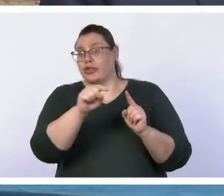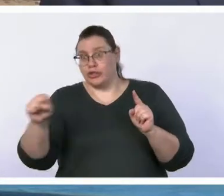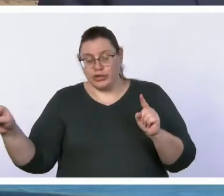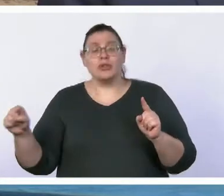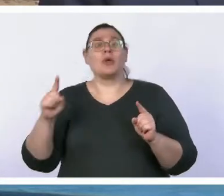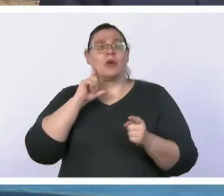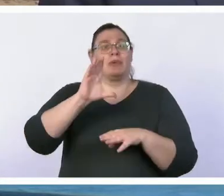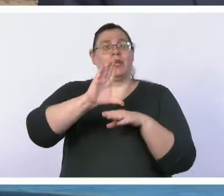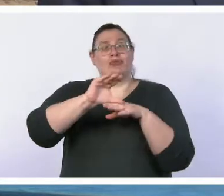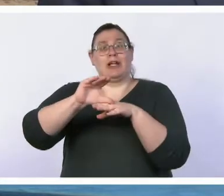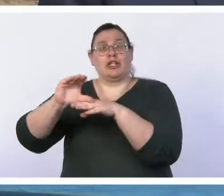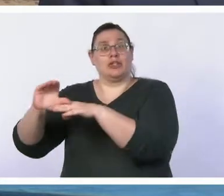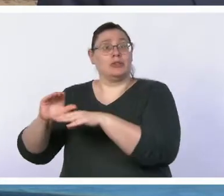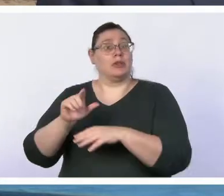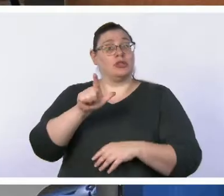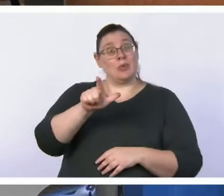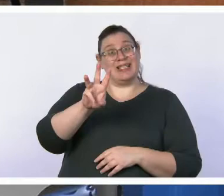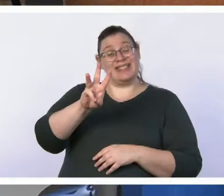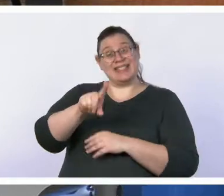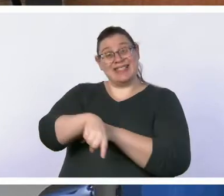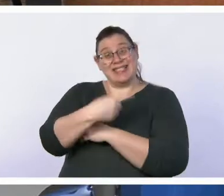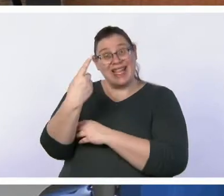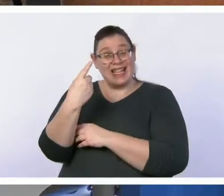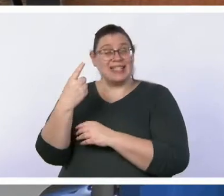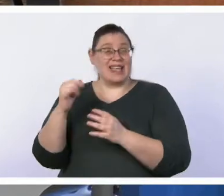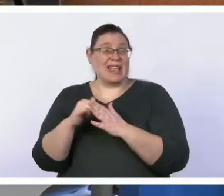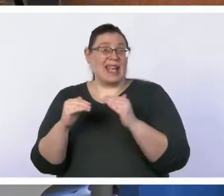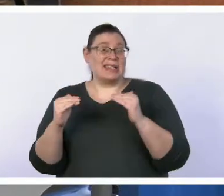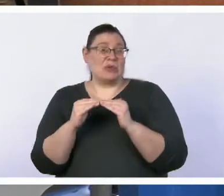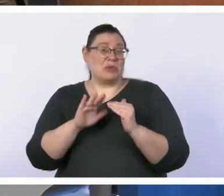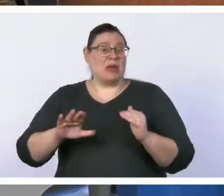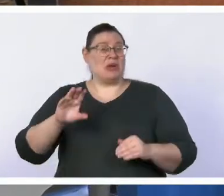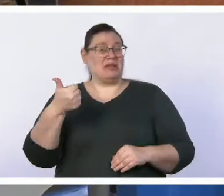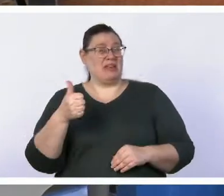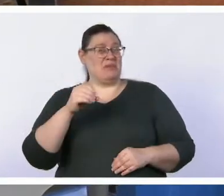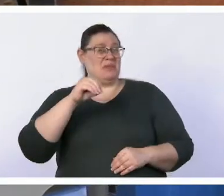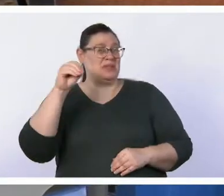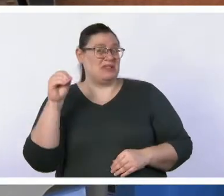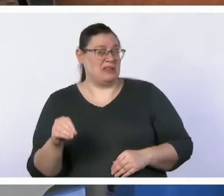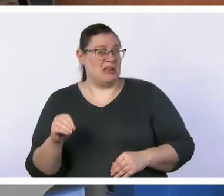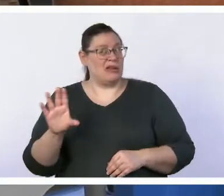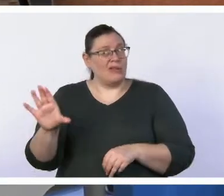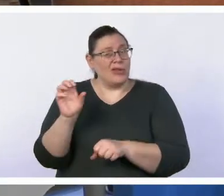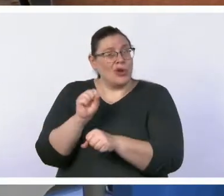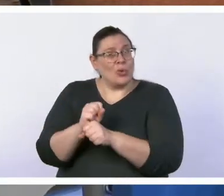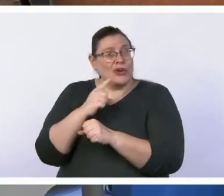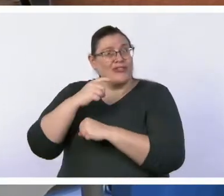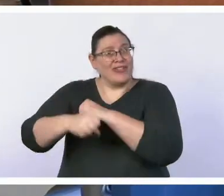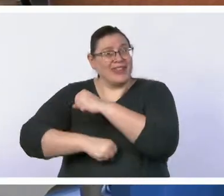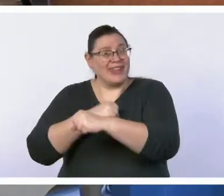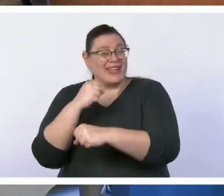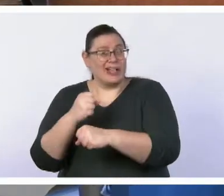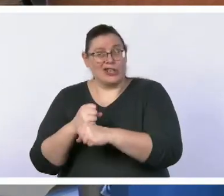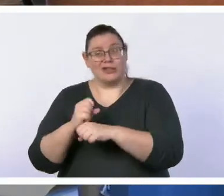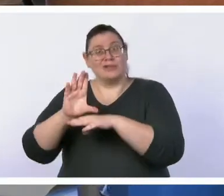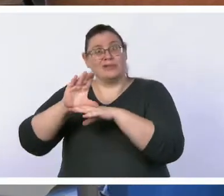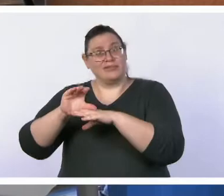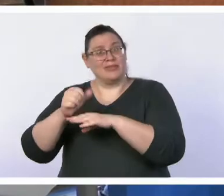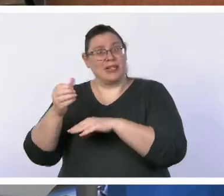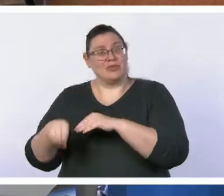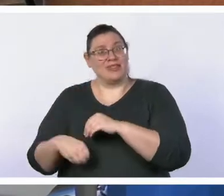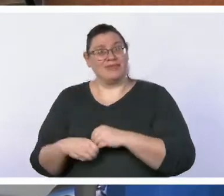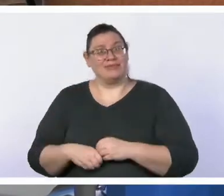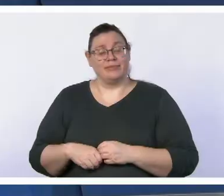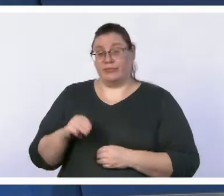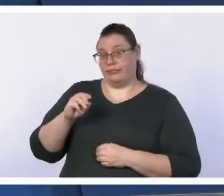this reduction. And 26 days is equivalent, as I said, to about 10% of their work for the year. Okay,